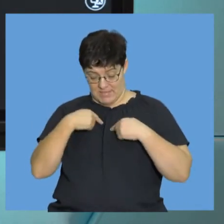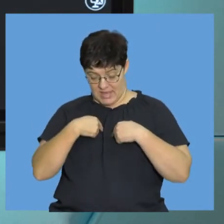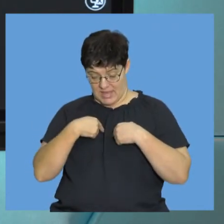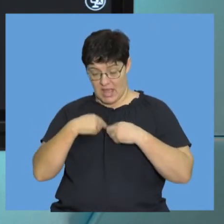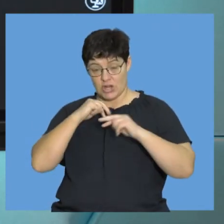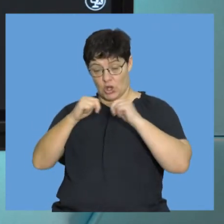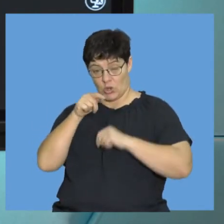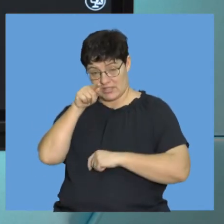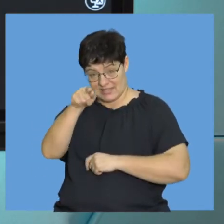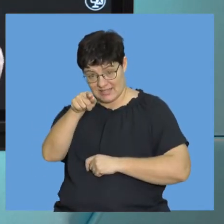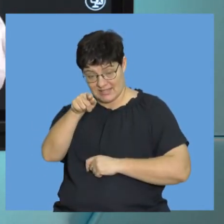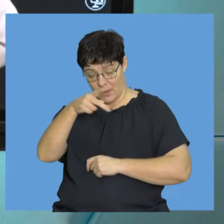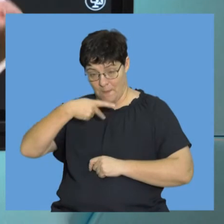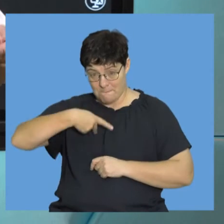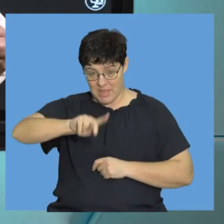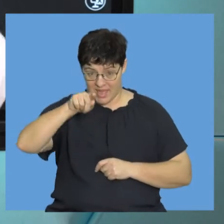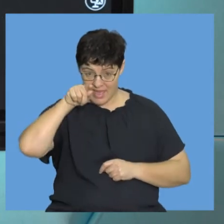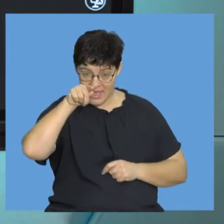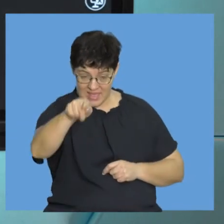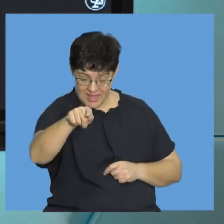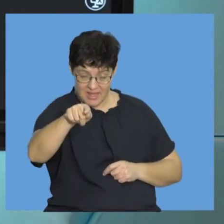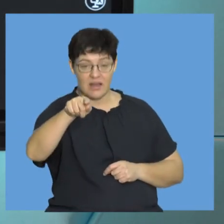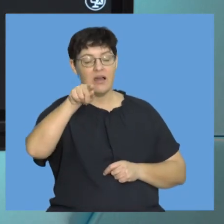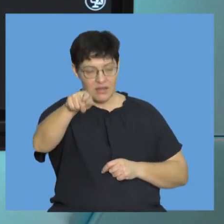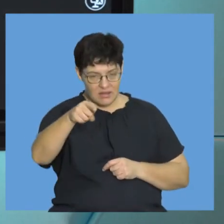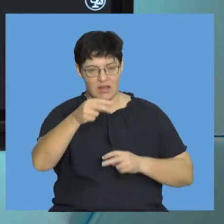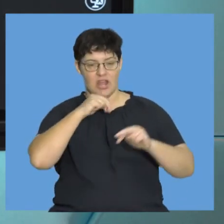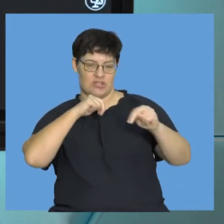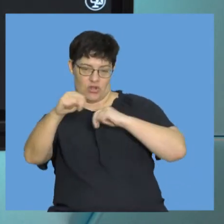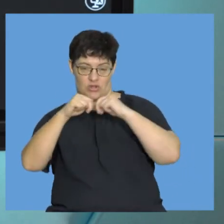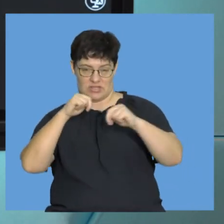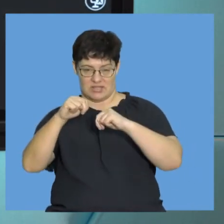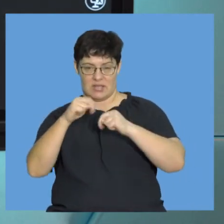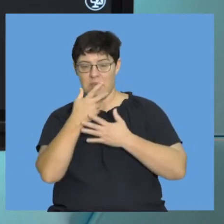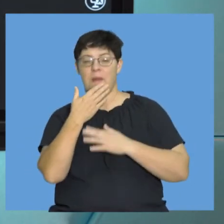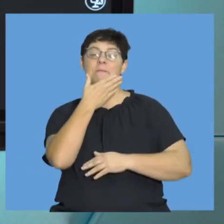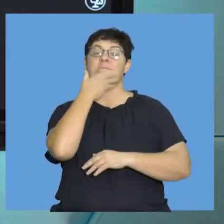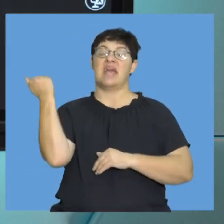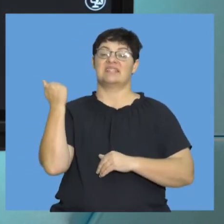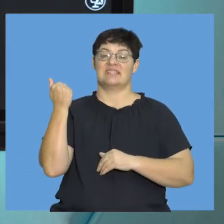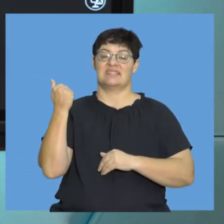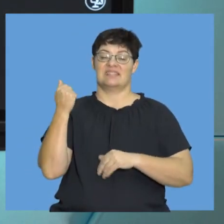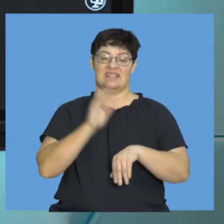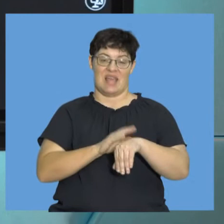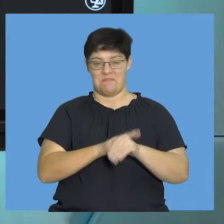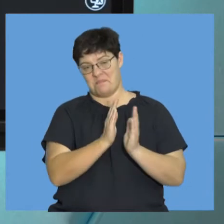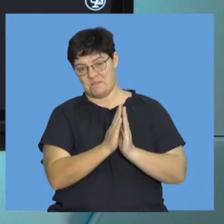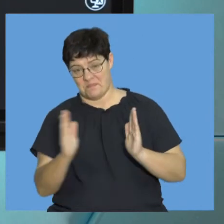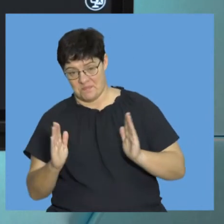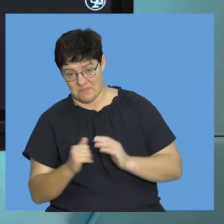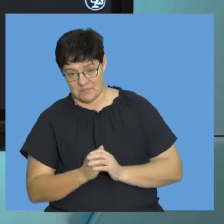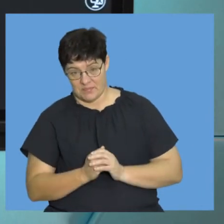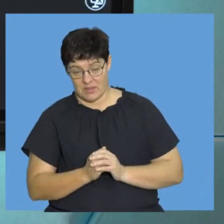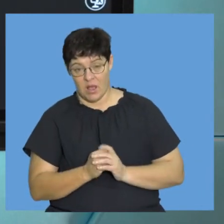we negotiate in terms with our creditors, we negotiate in such a way that we get the best possible terms. Because